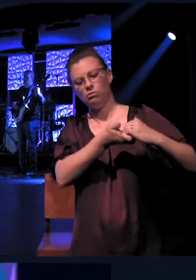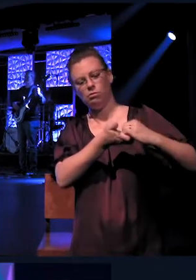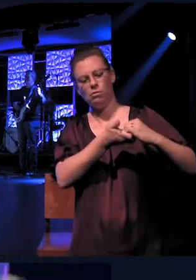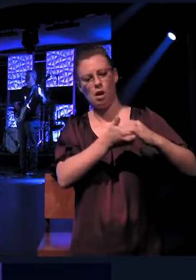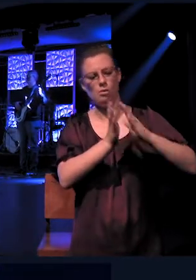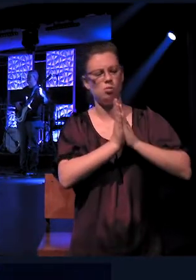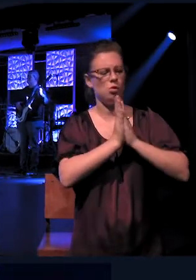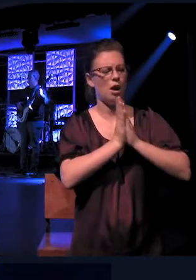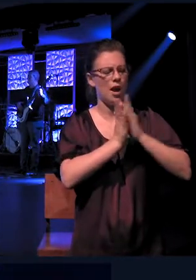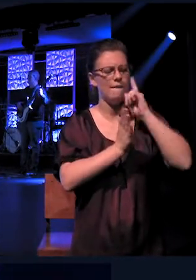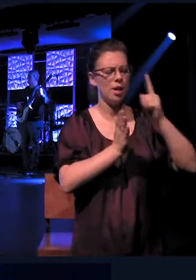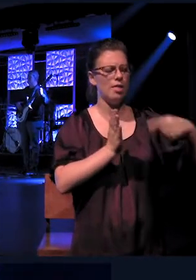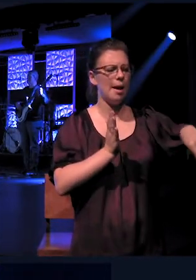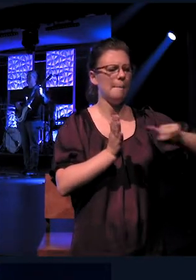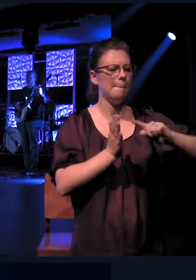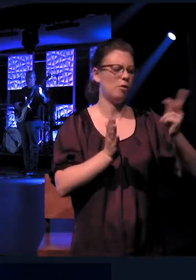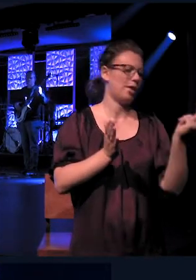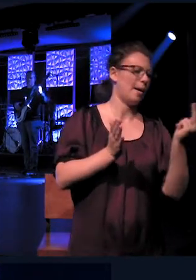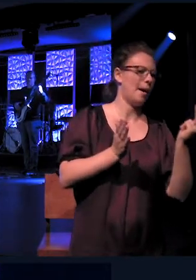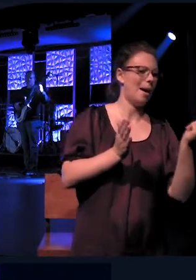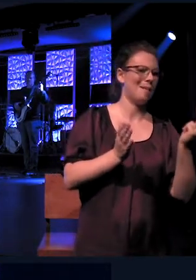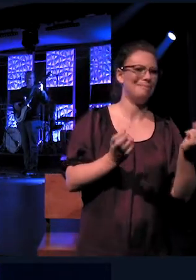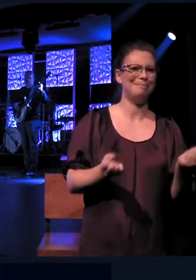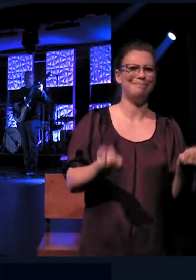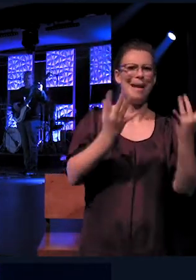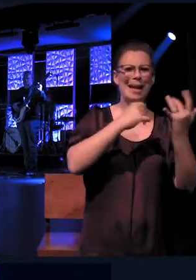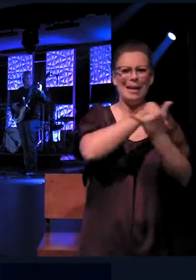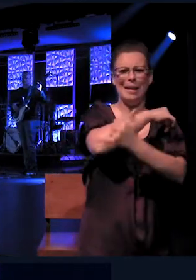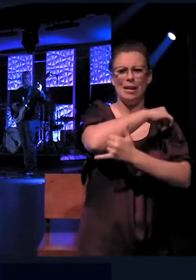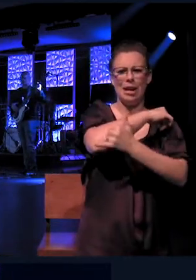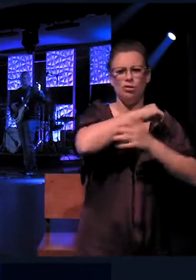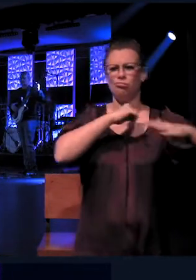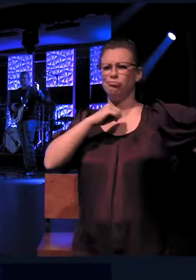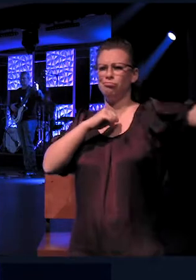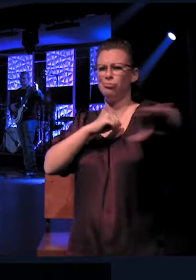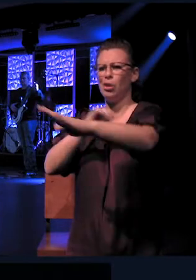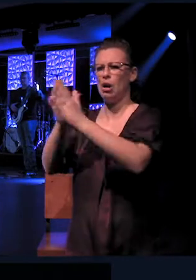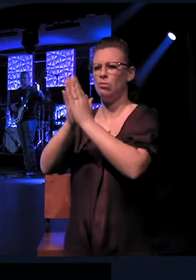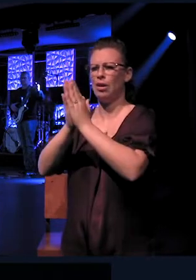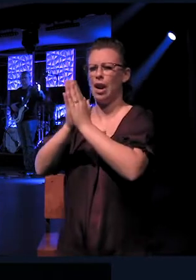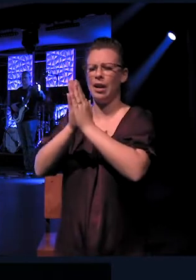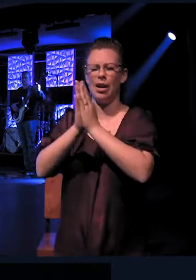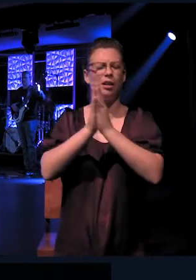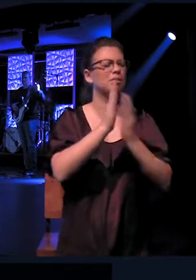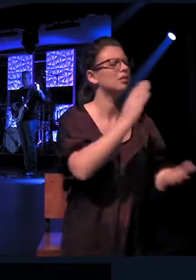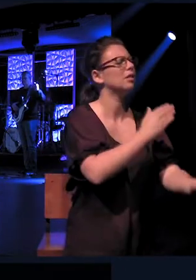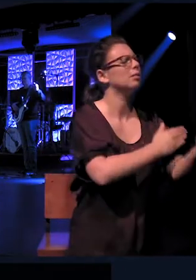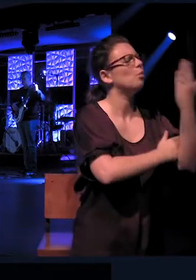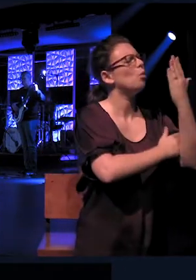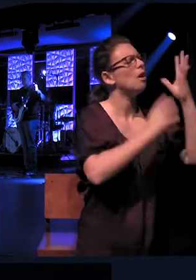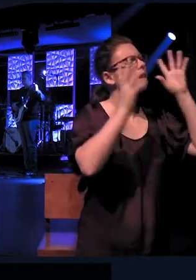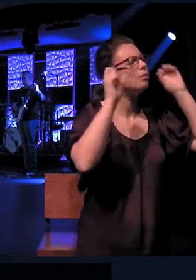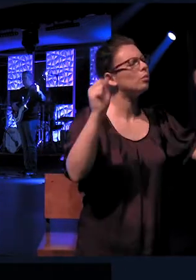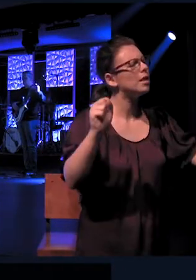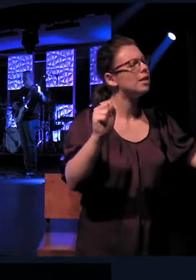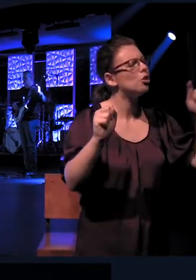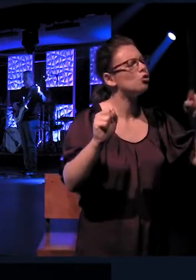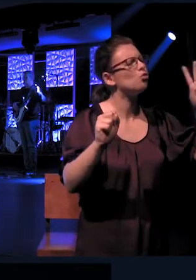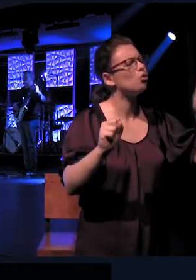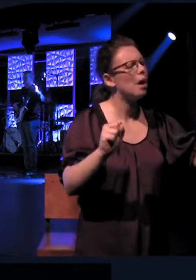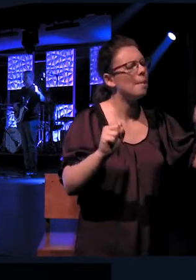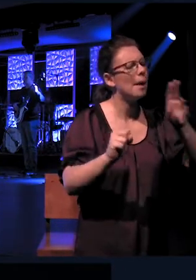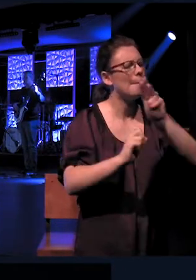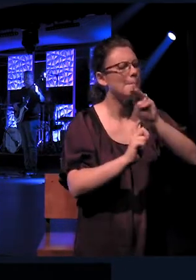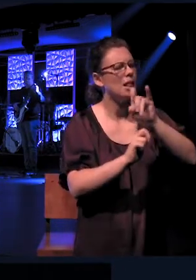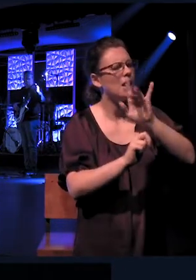we are with many other people across this nation, Father, we come this morning, we do lift up President Trump, his wife Melania, to you. In